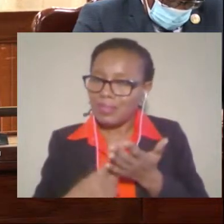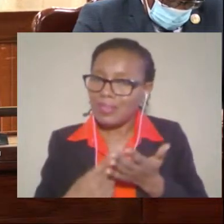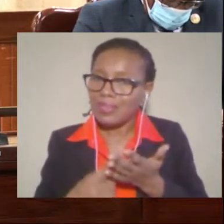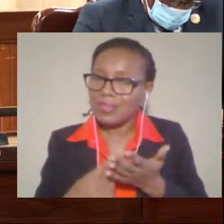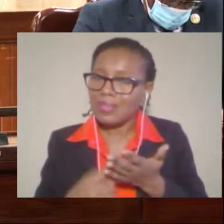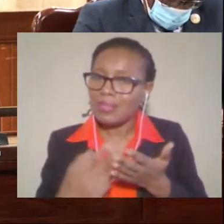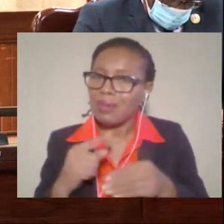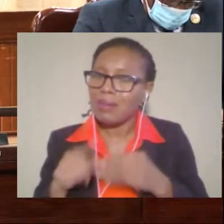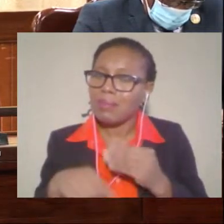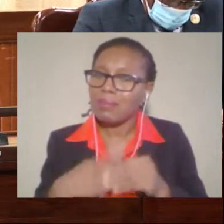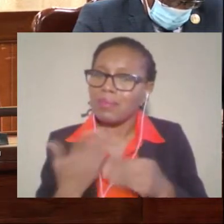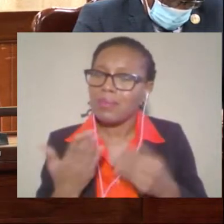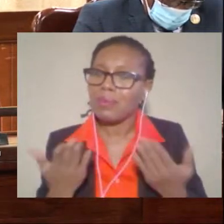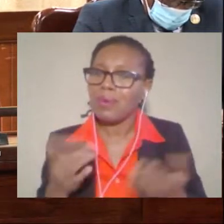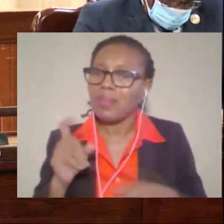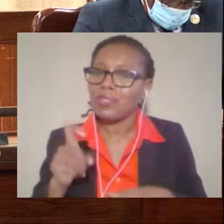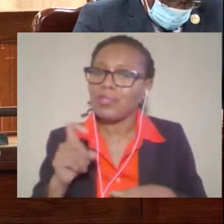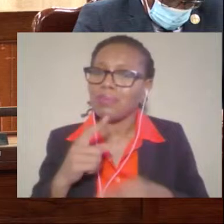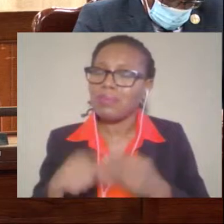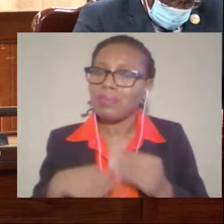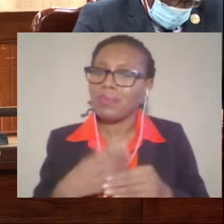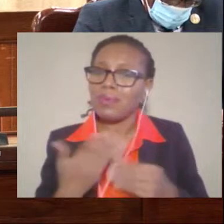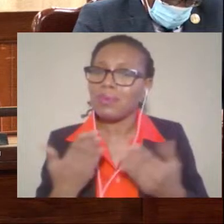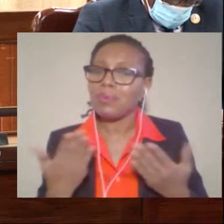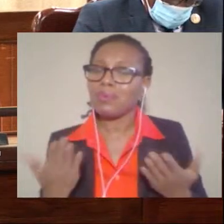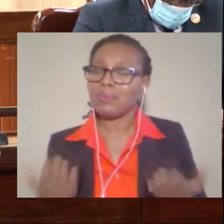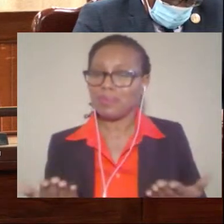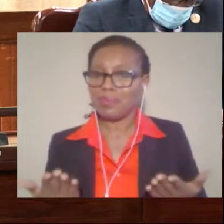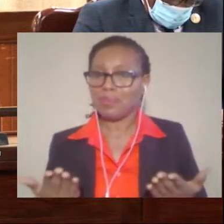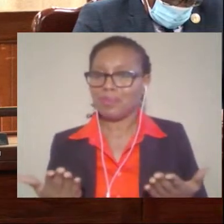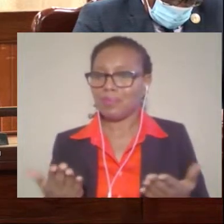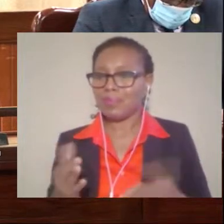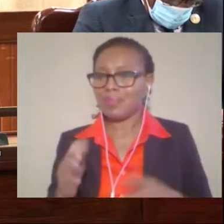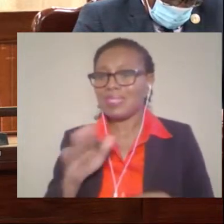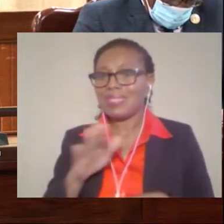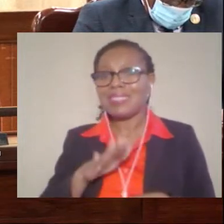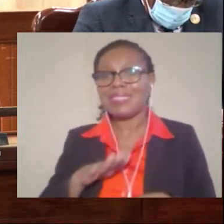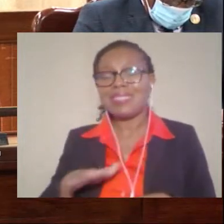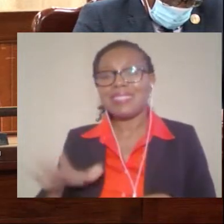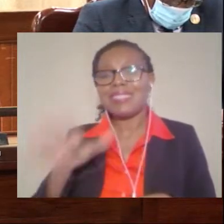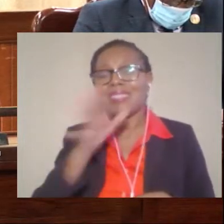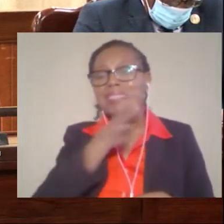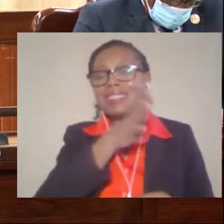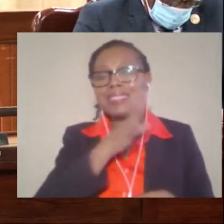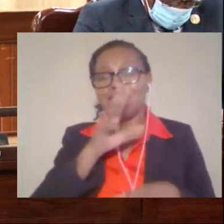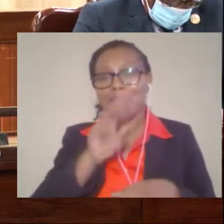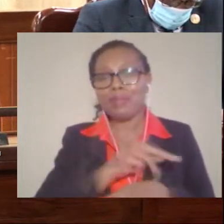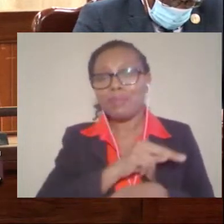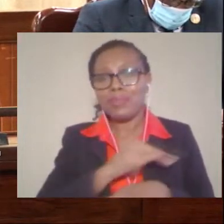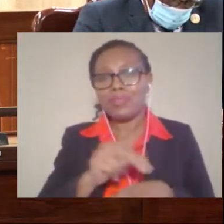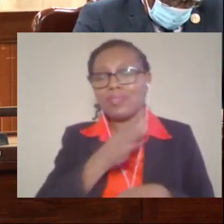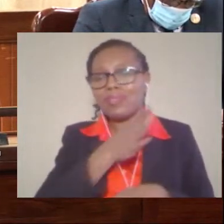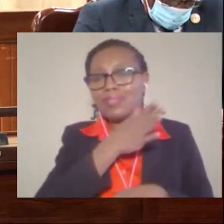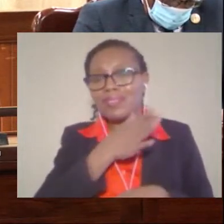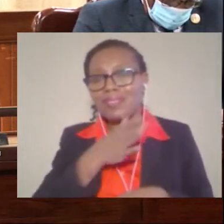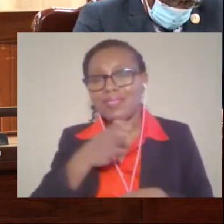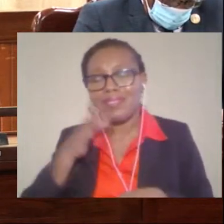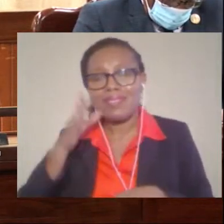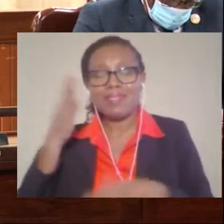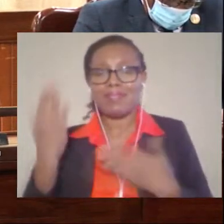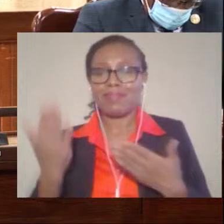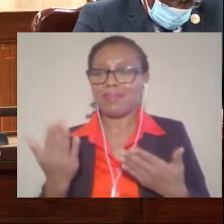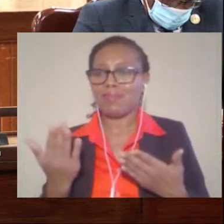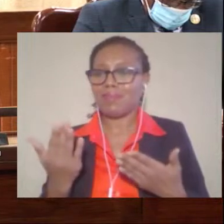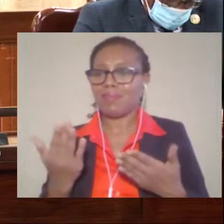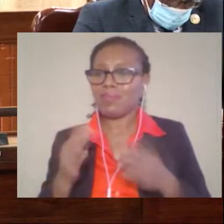elements related to the performance of the agriculture ministry and not to these